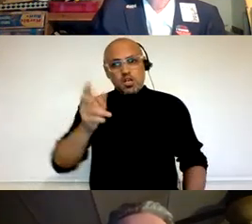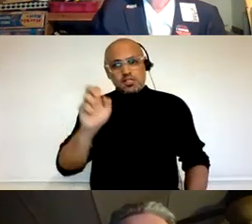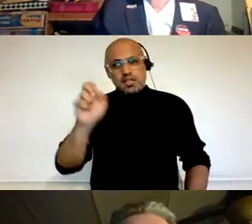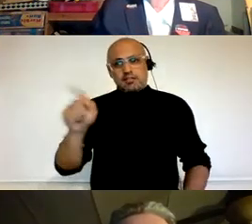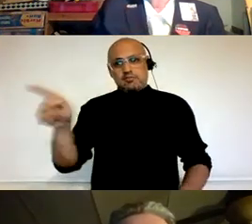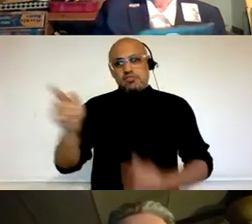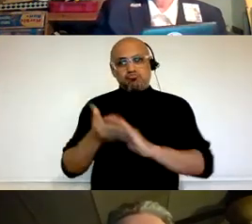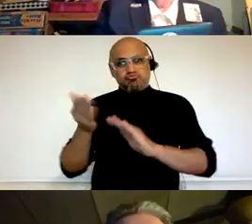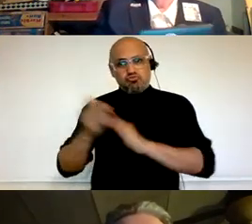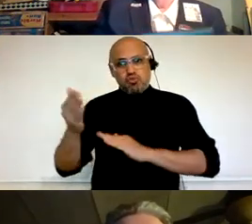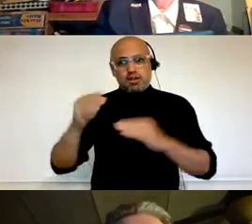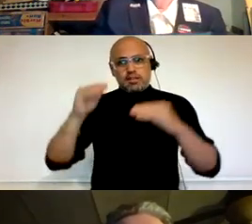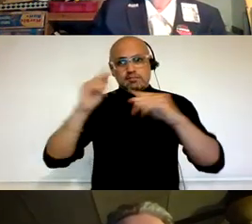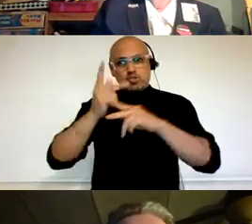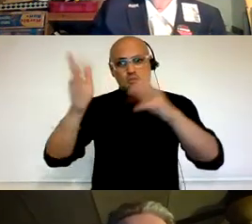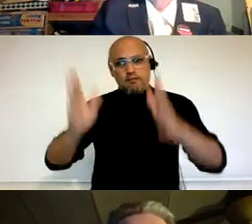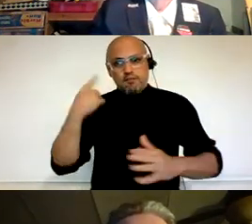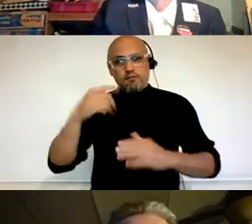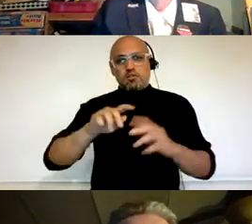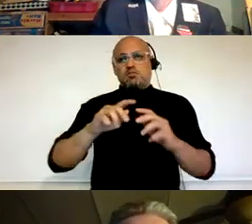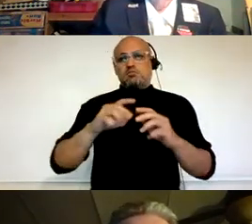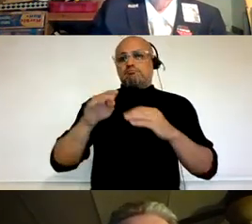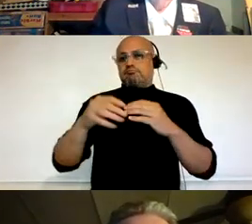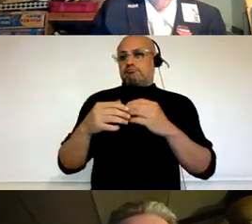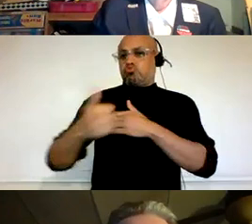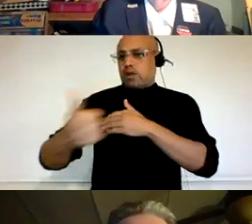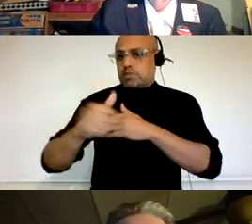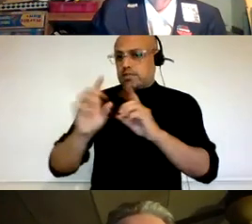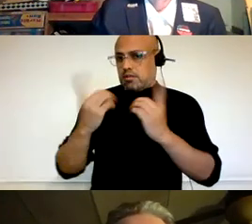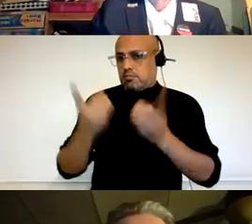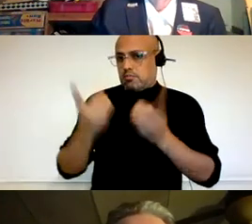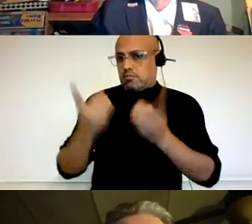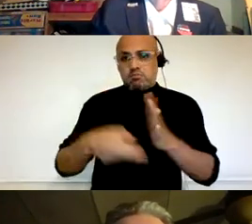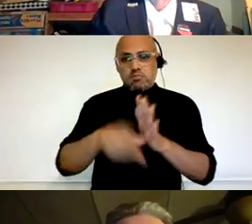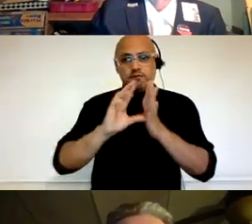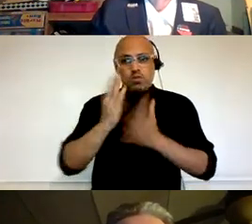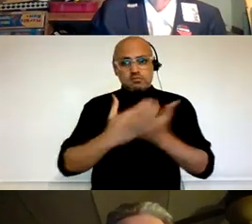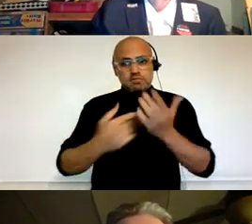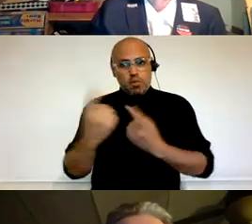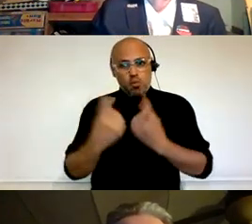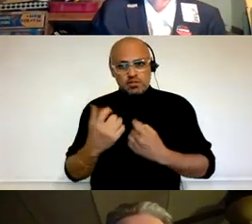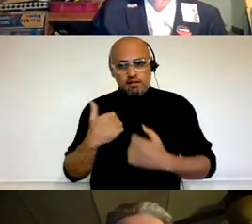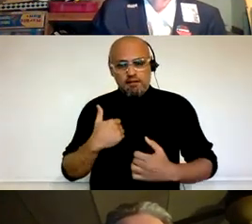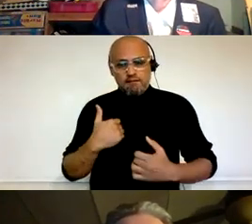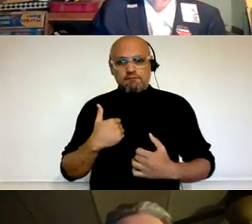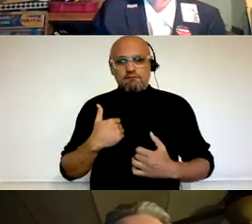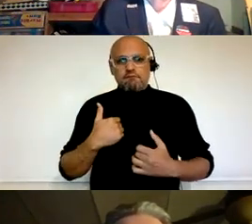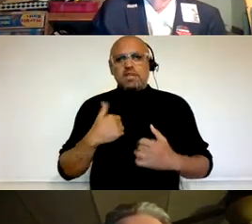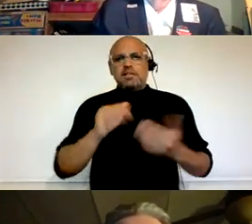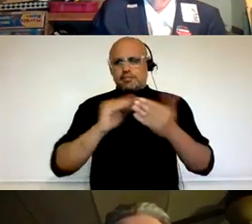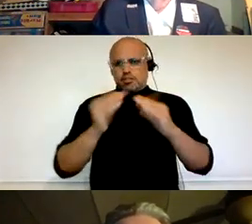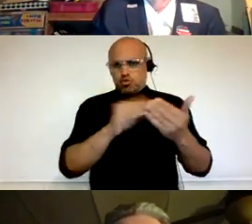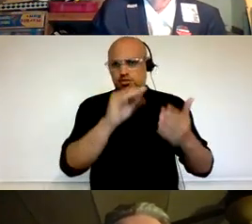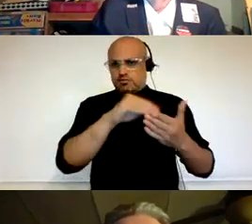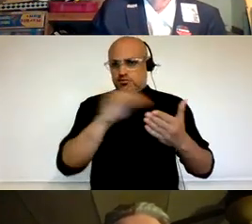for our transportation department. I'd like to review some of the questions that our community and students